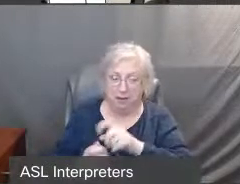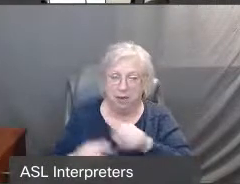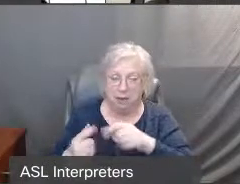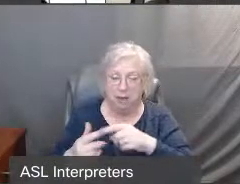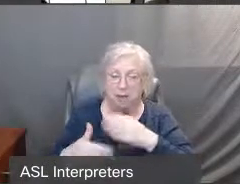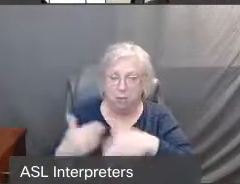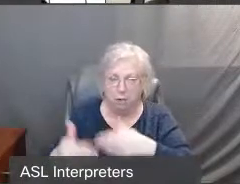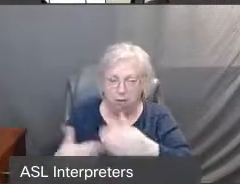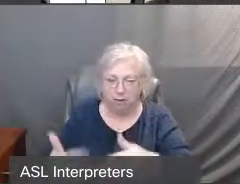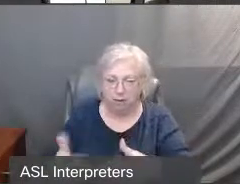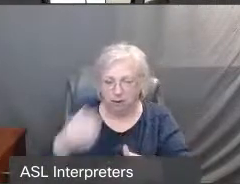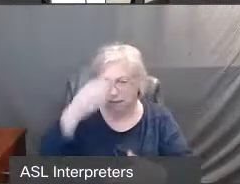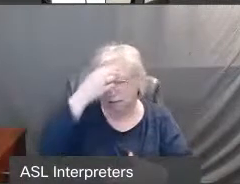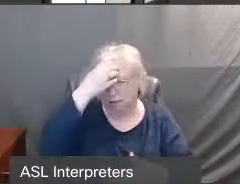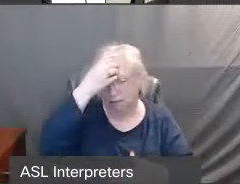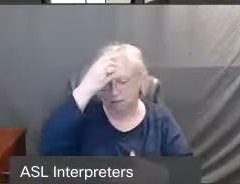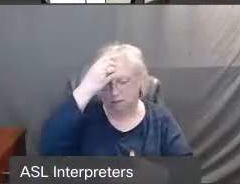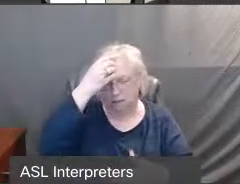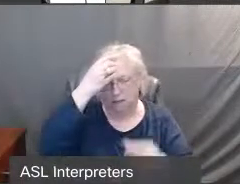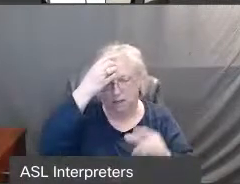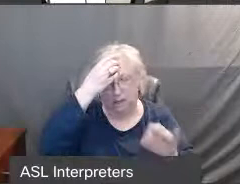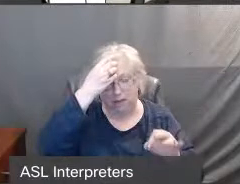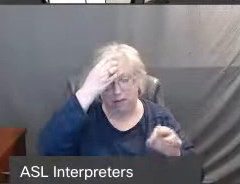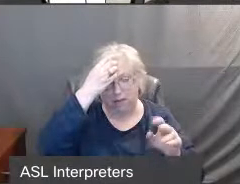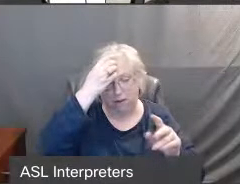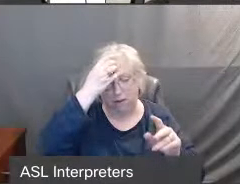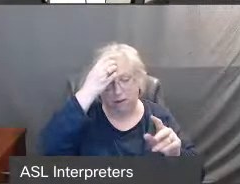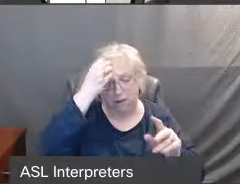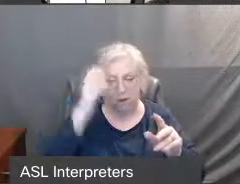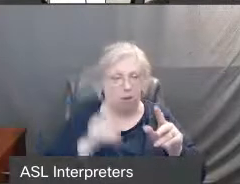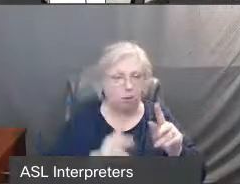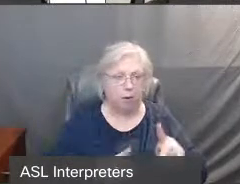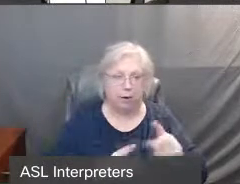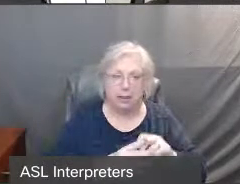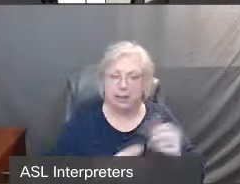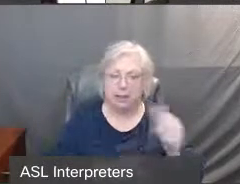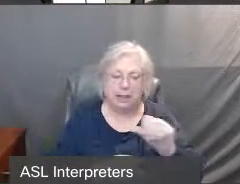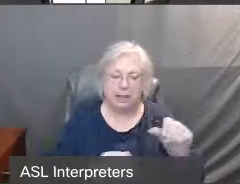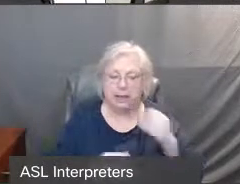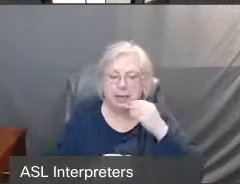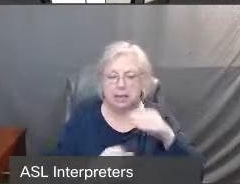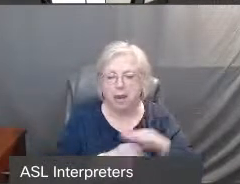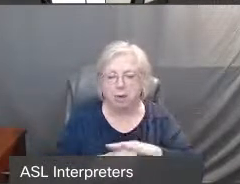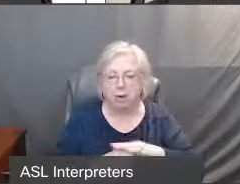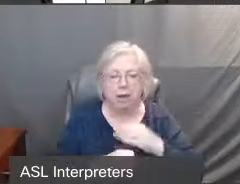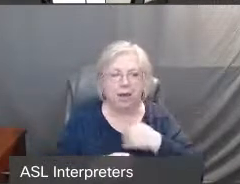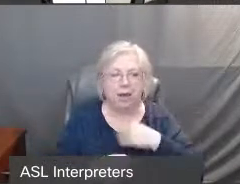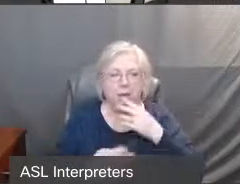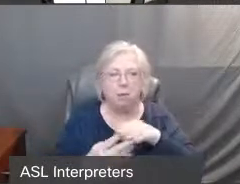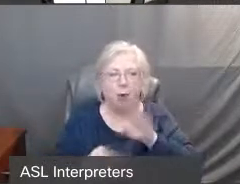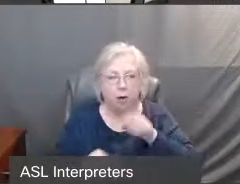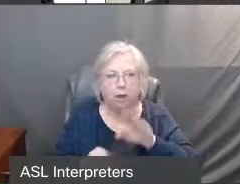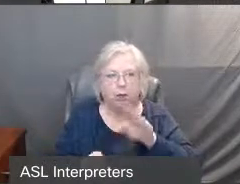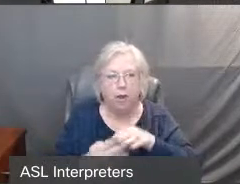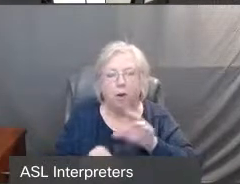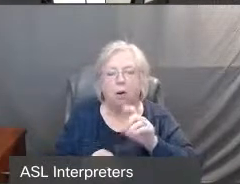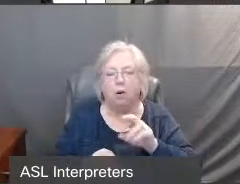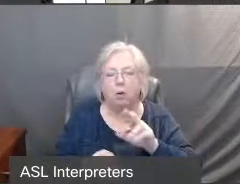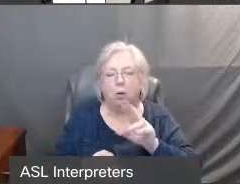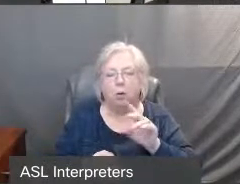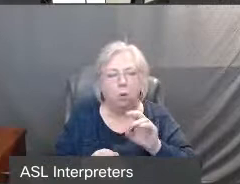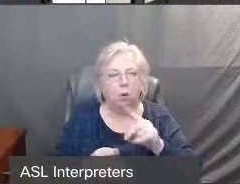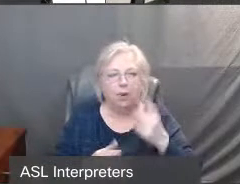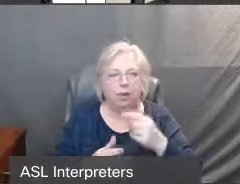when a resident anywhere in any neighborhood has a barking dog or what they consider to be